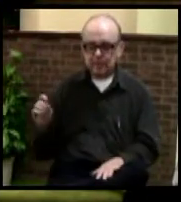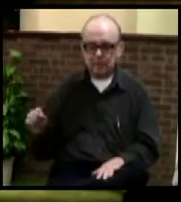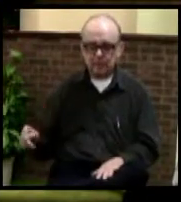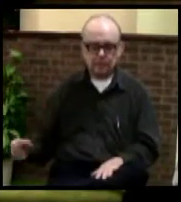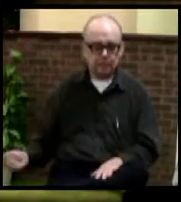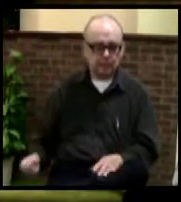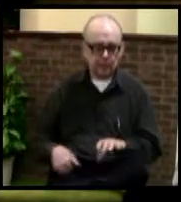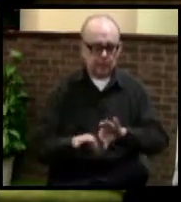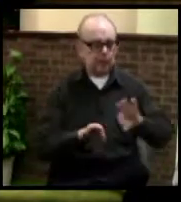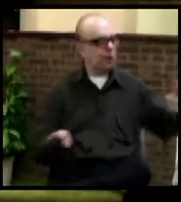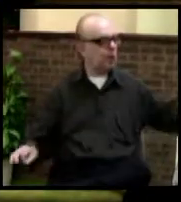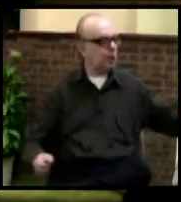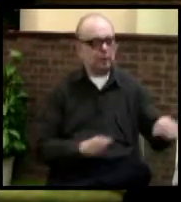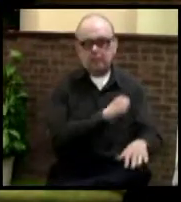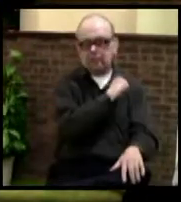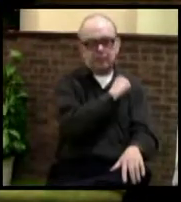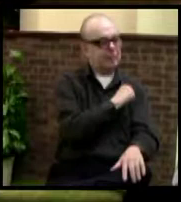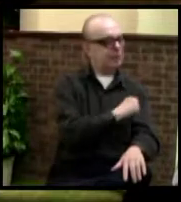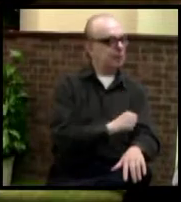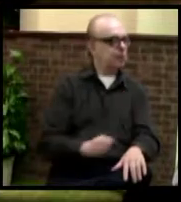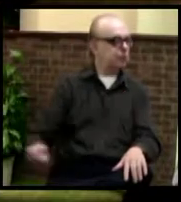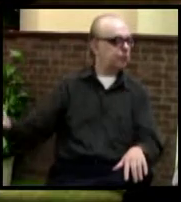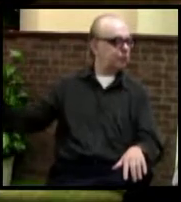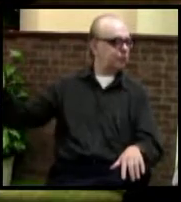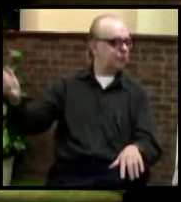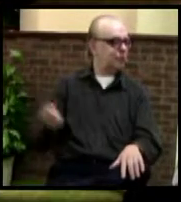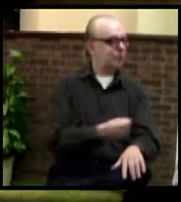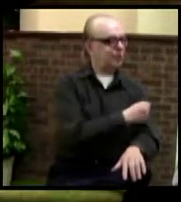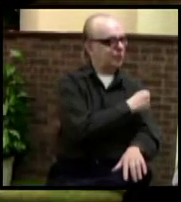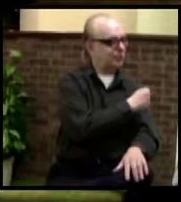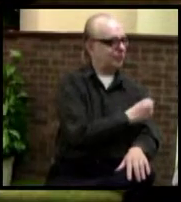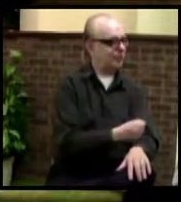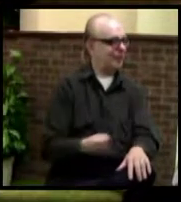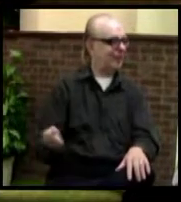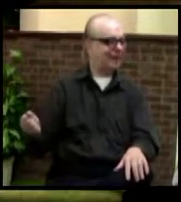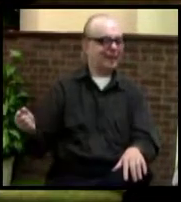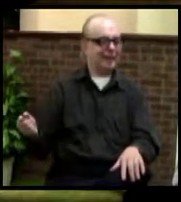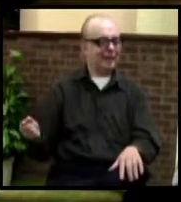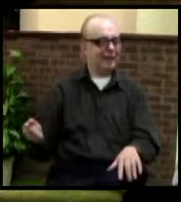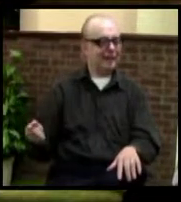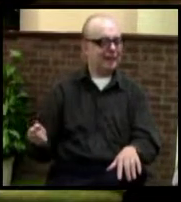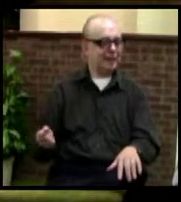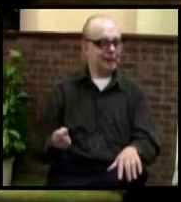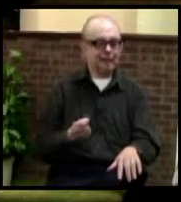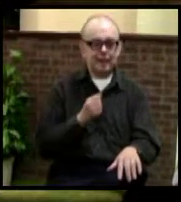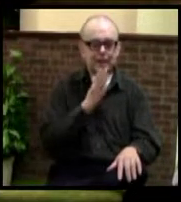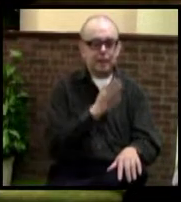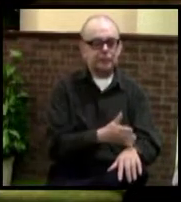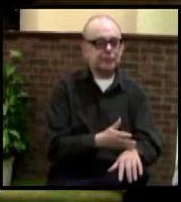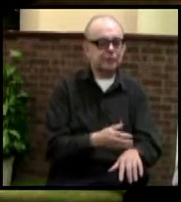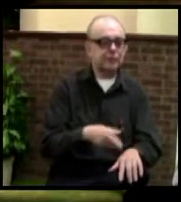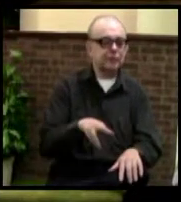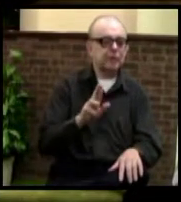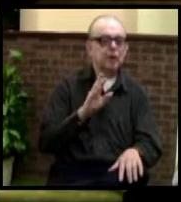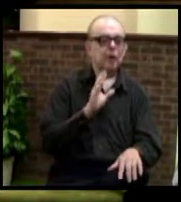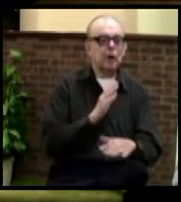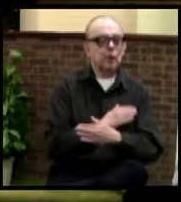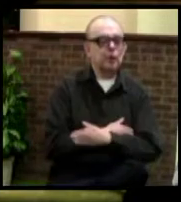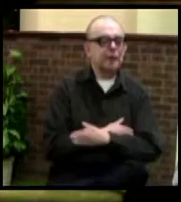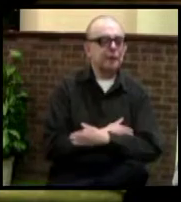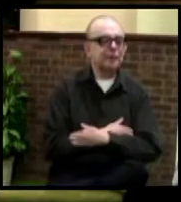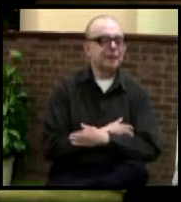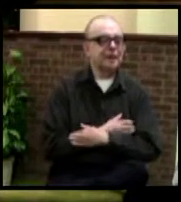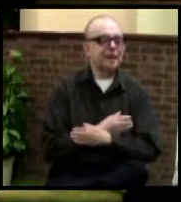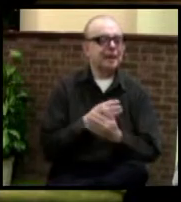rooster and swung the hoe like the ninja sword. And she said, "Rest in peace,